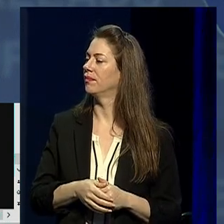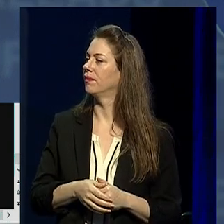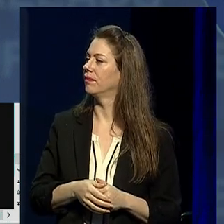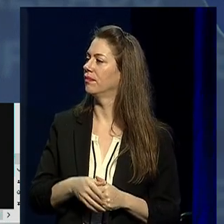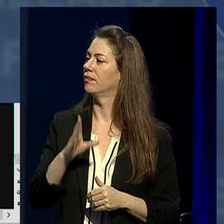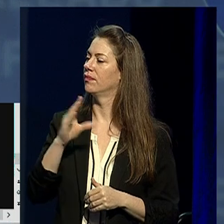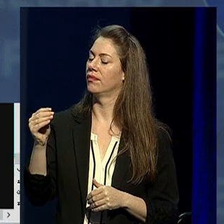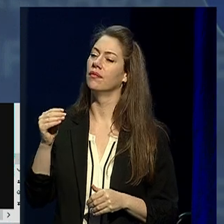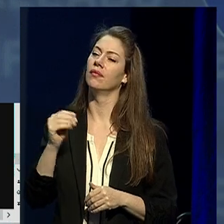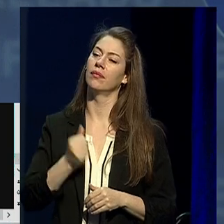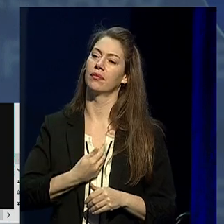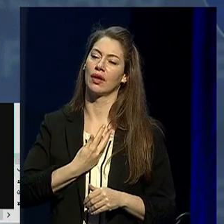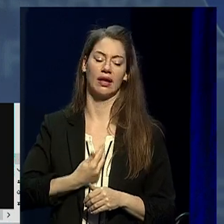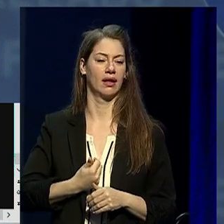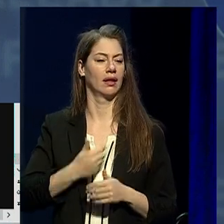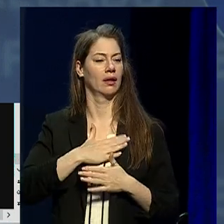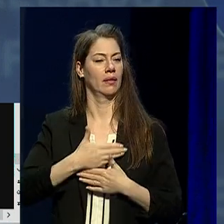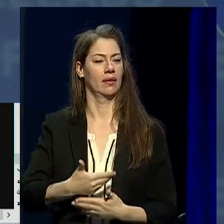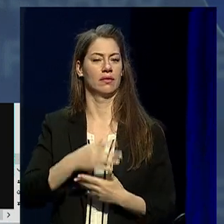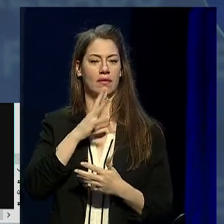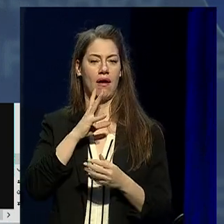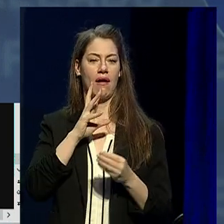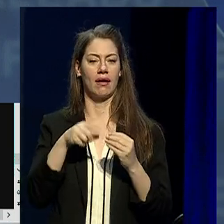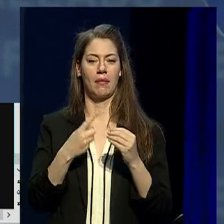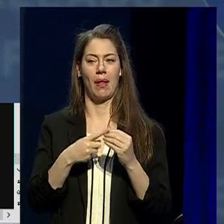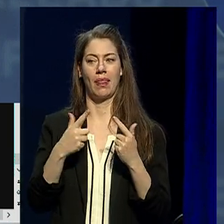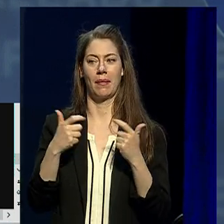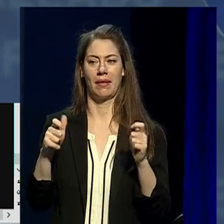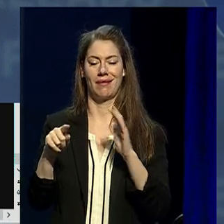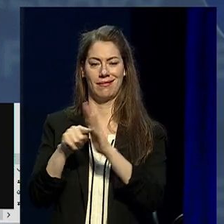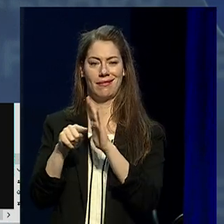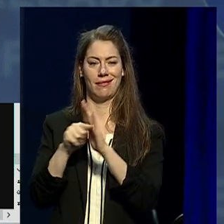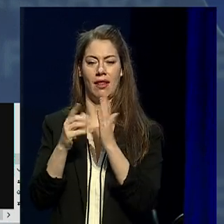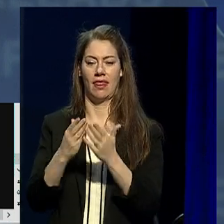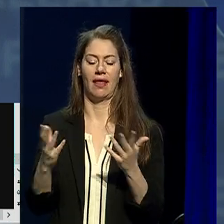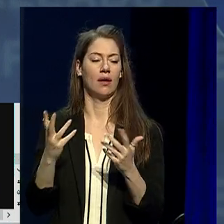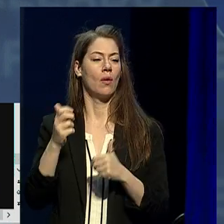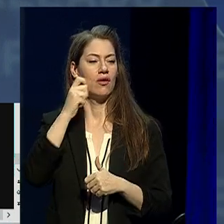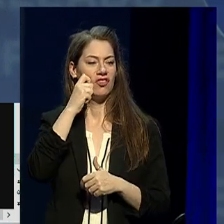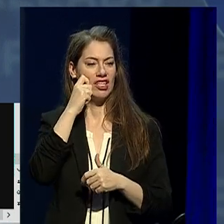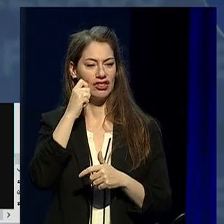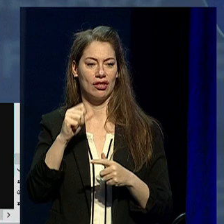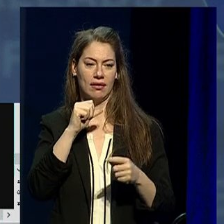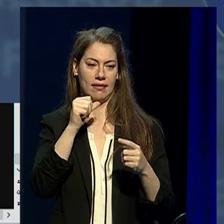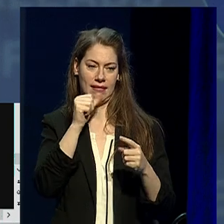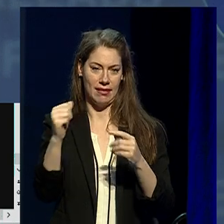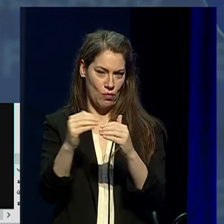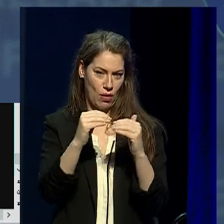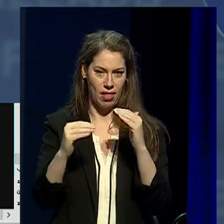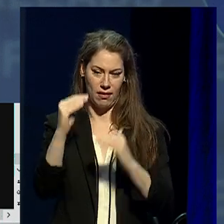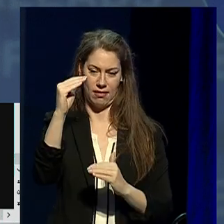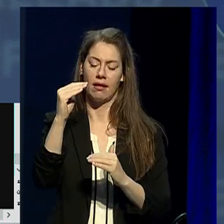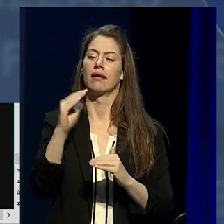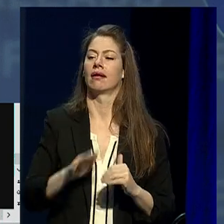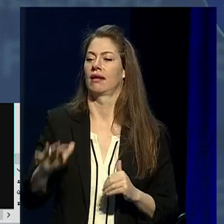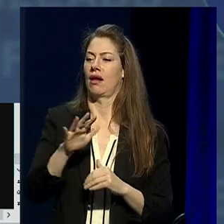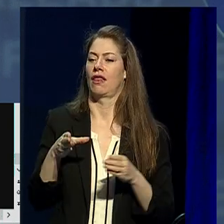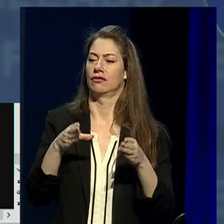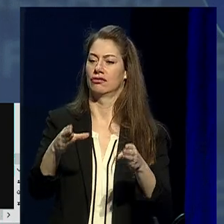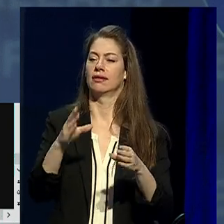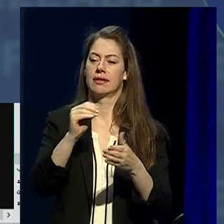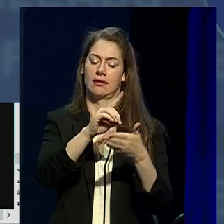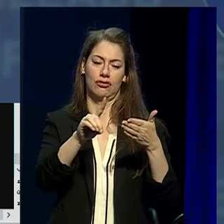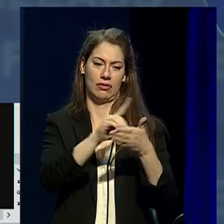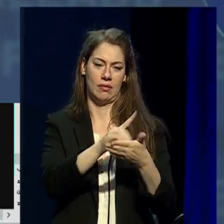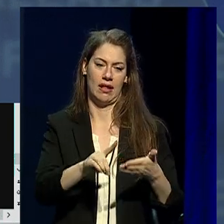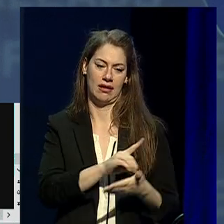And he was willing to talk about the big elephant in the room, which is racial inequality on our streets and discrimination in